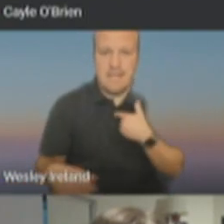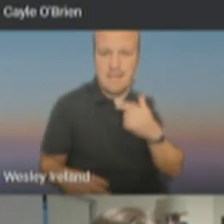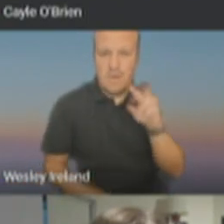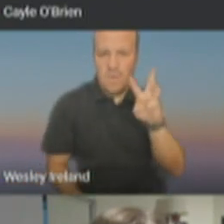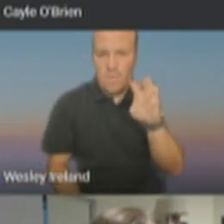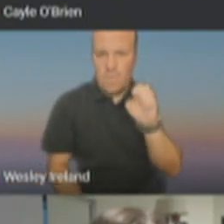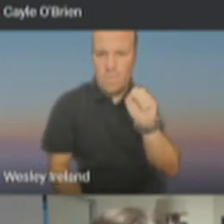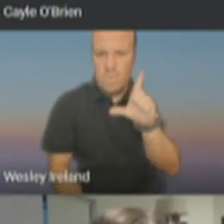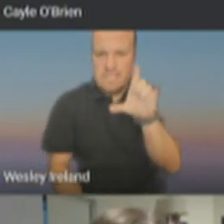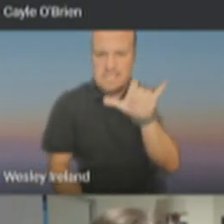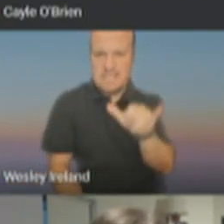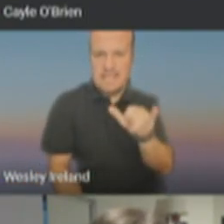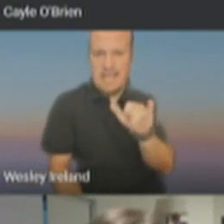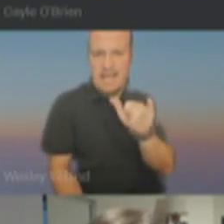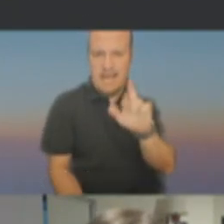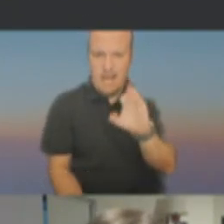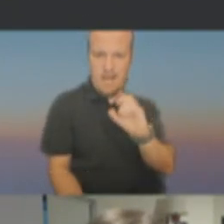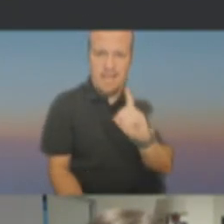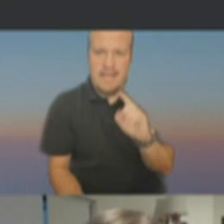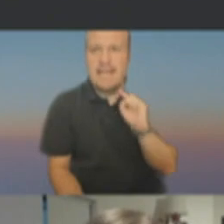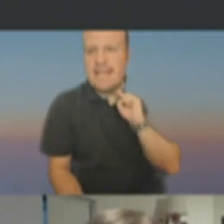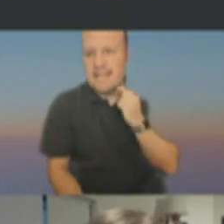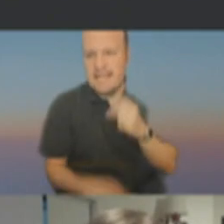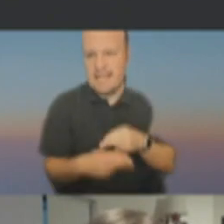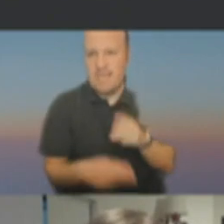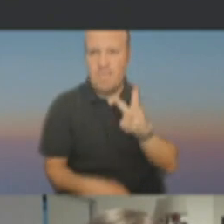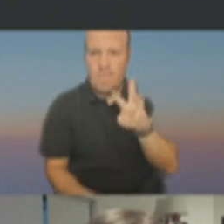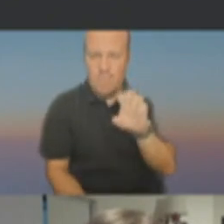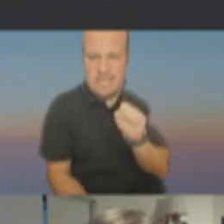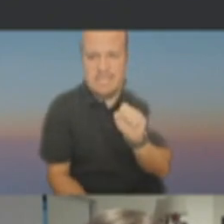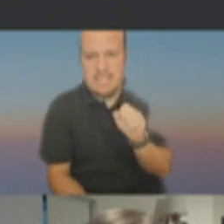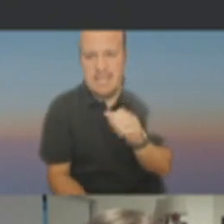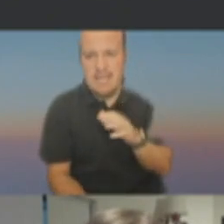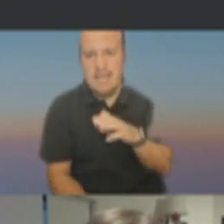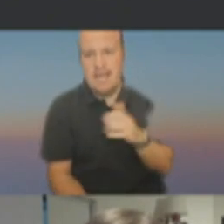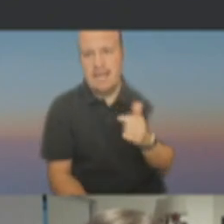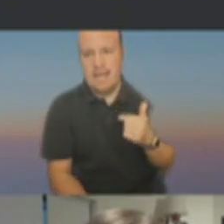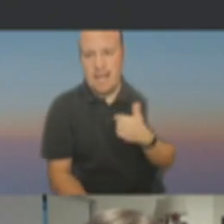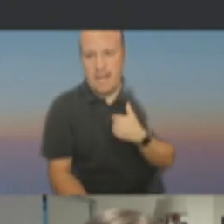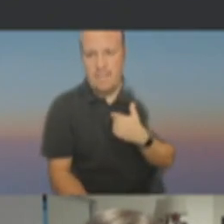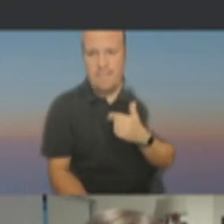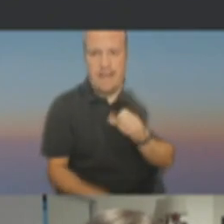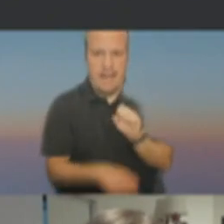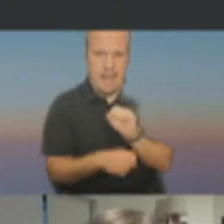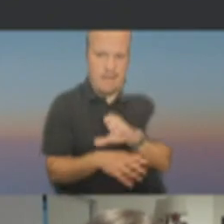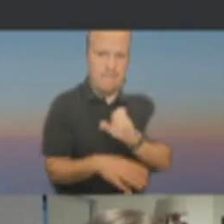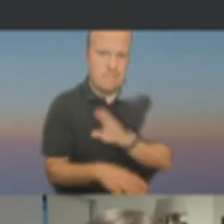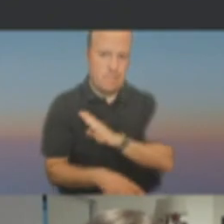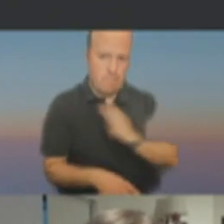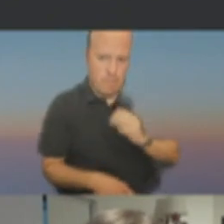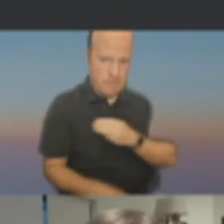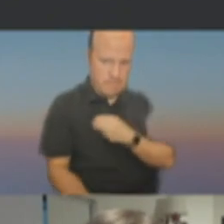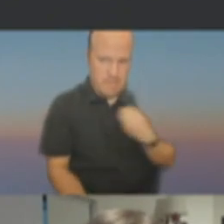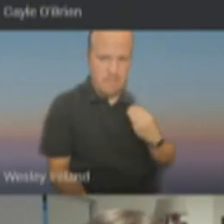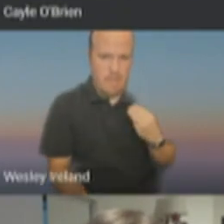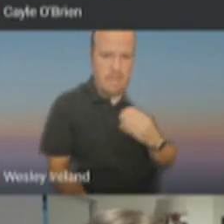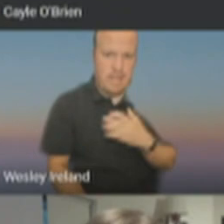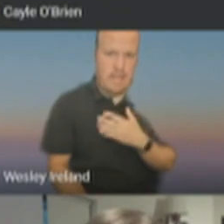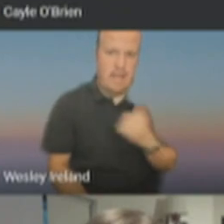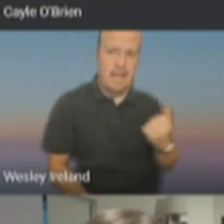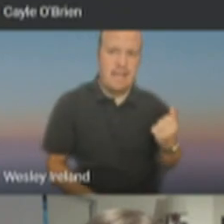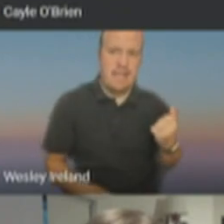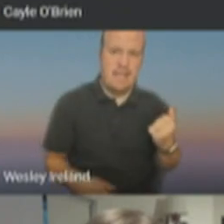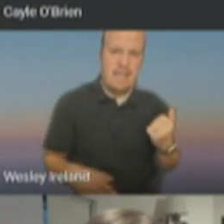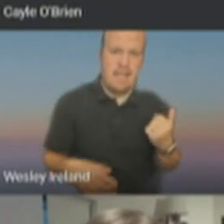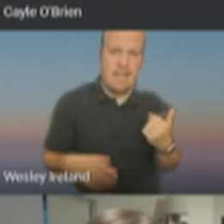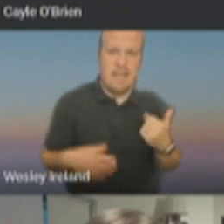Hello, everyone. I am Wesley Ireland. My nickname is Wes. I am